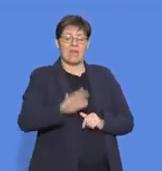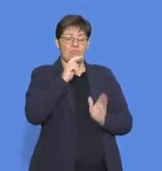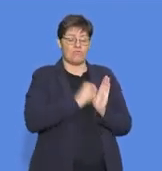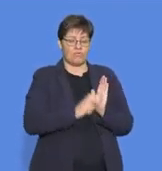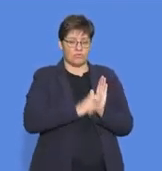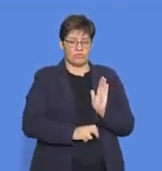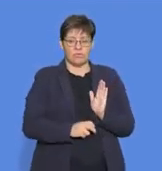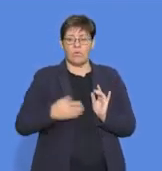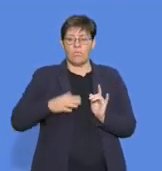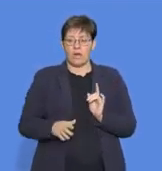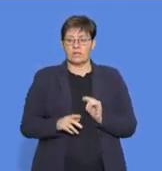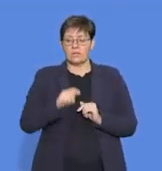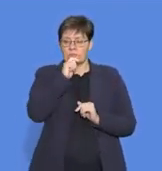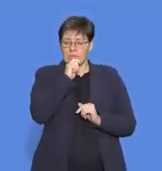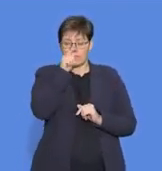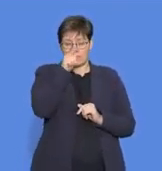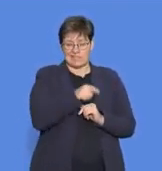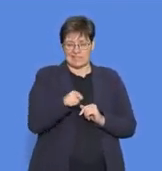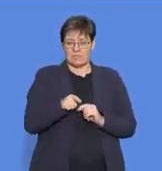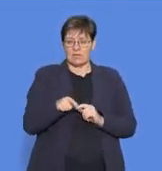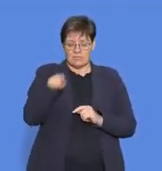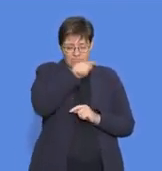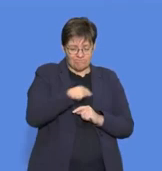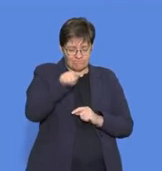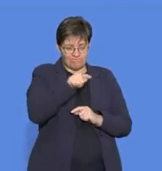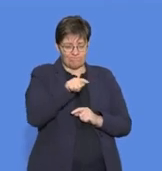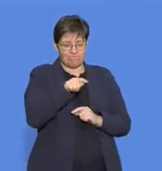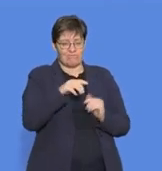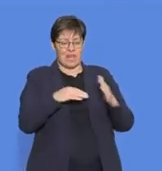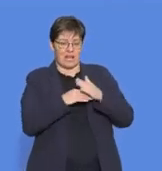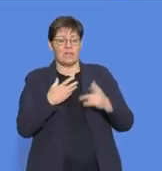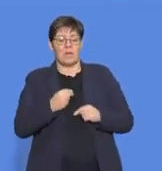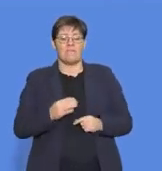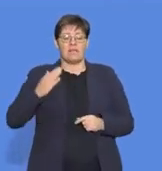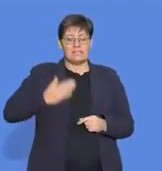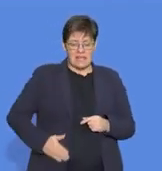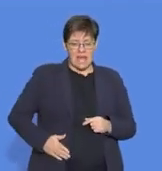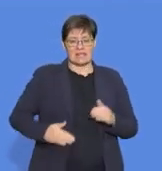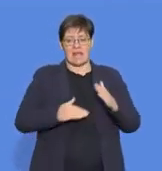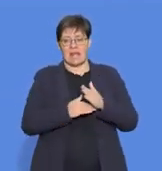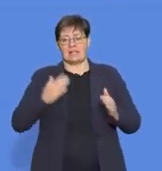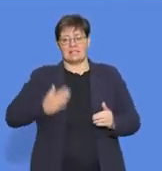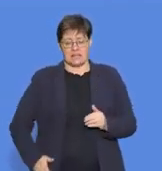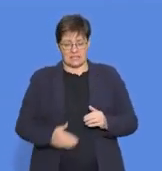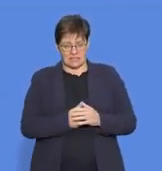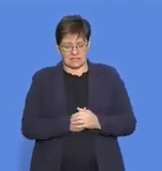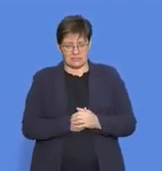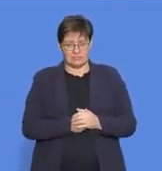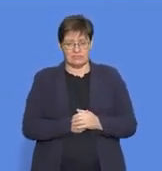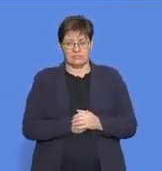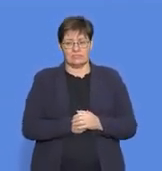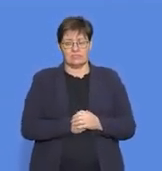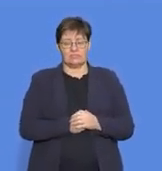rule, we want to try and use this V pattern, which means we need to find this angle. Then we have side, angle, side. Remember, for area rule, you